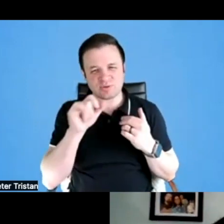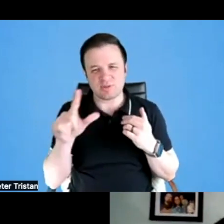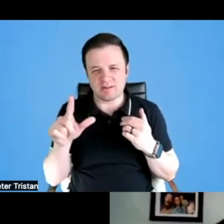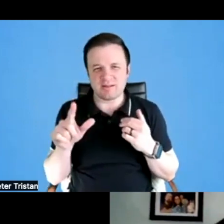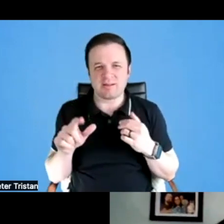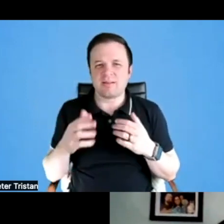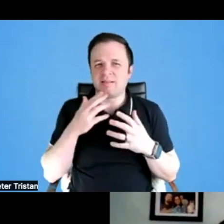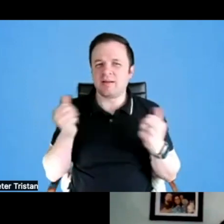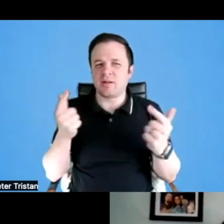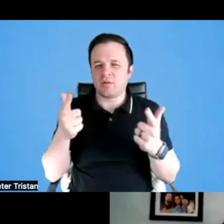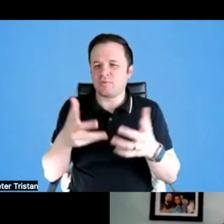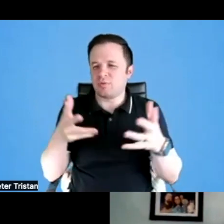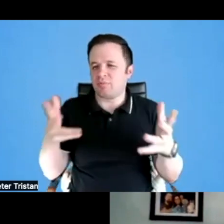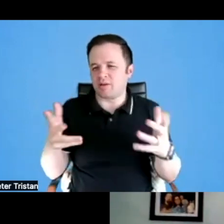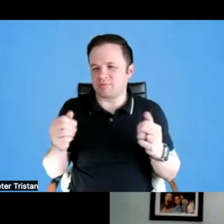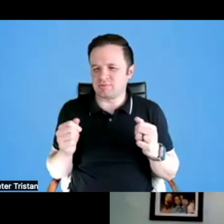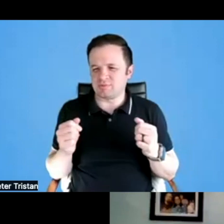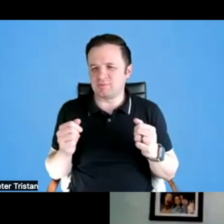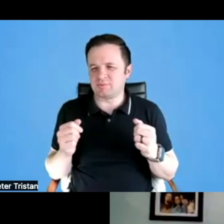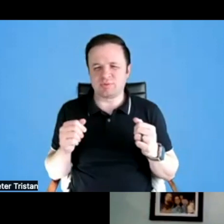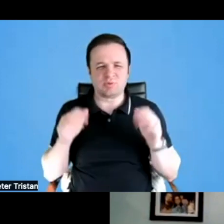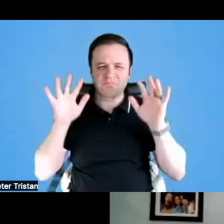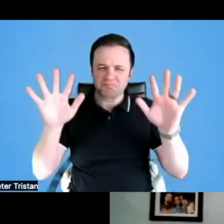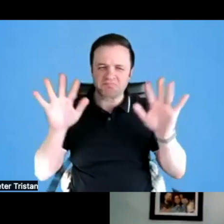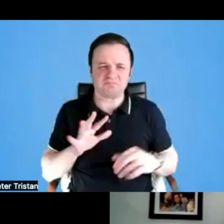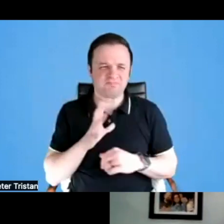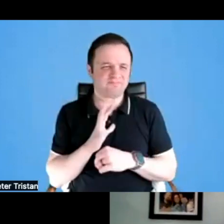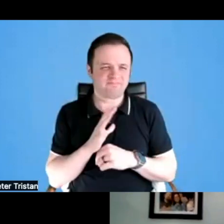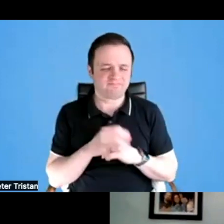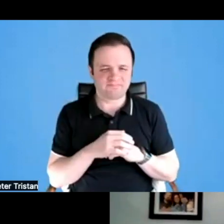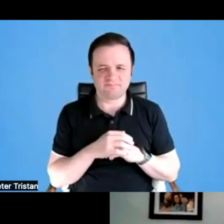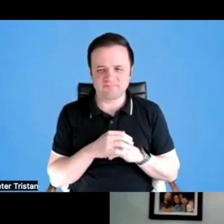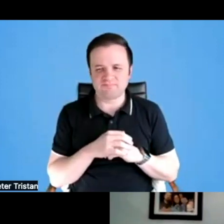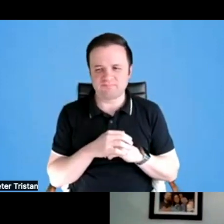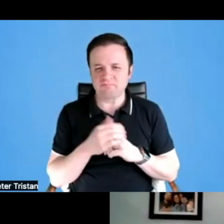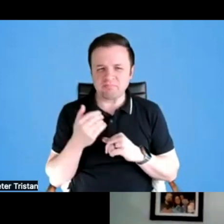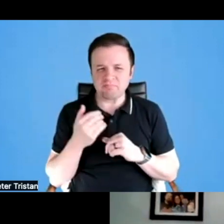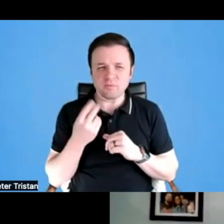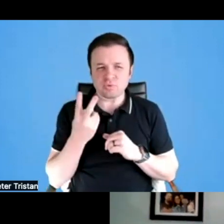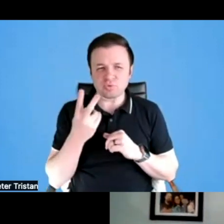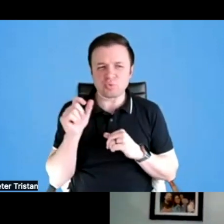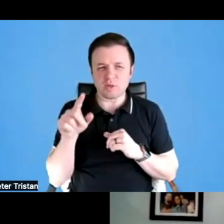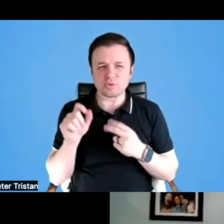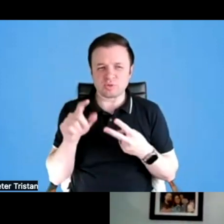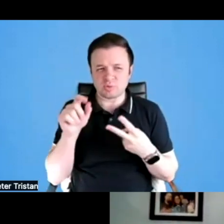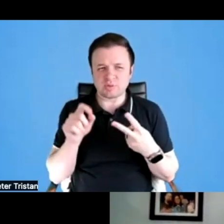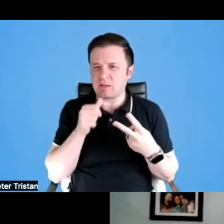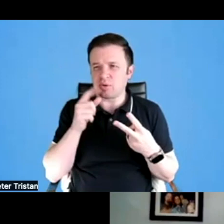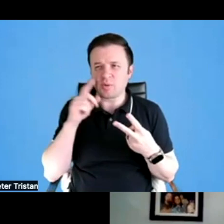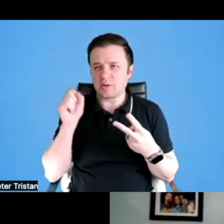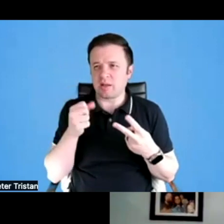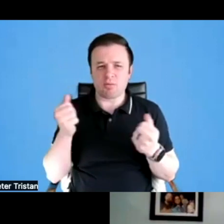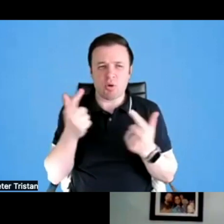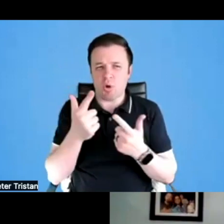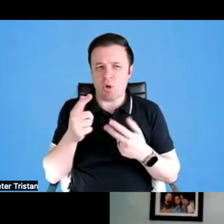much to all of you. This was extraordinary. We do have like a couple of questions. I don't think we're going to be able to get through every